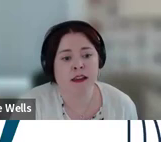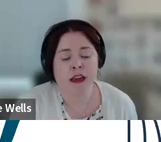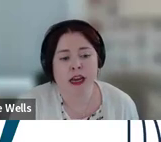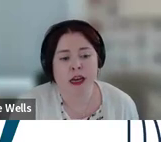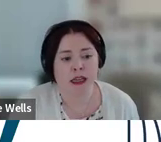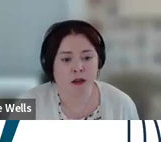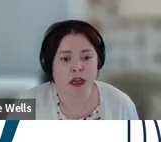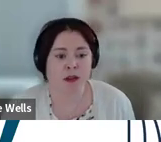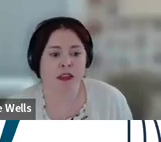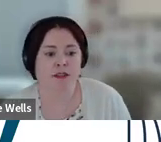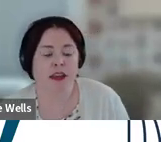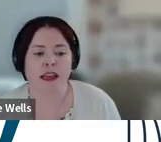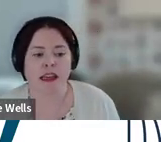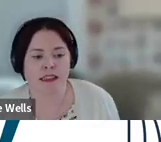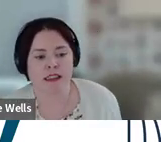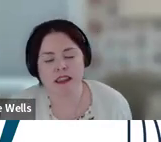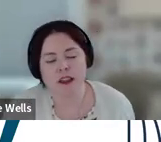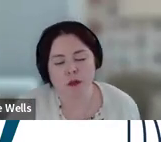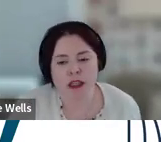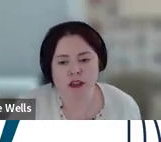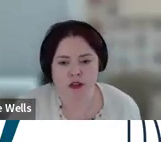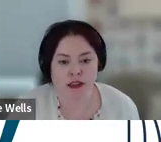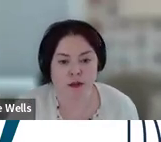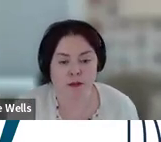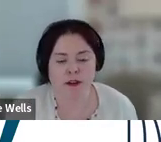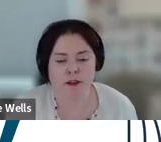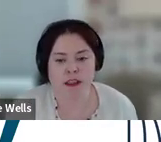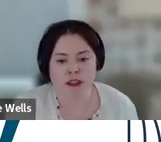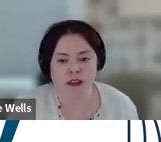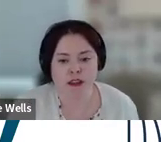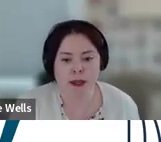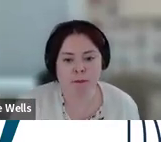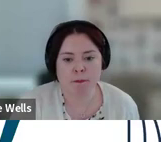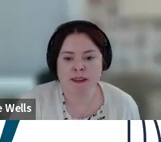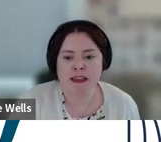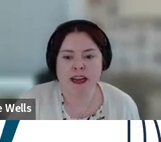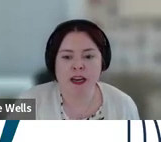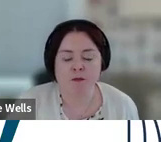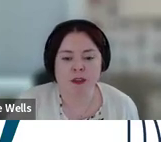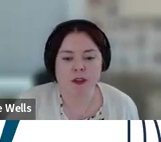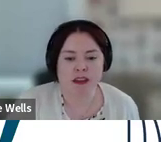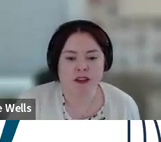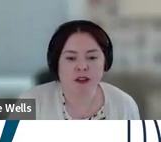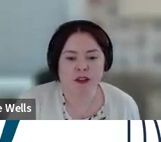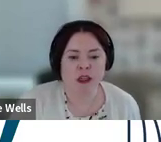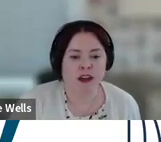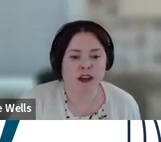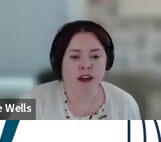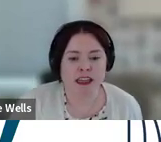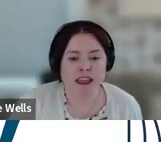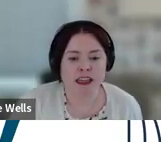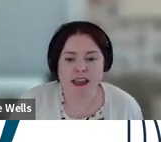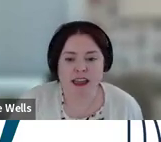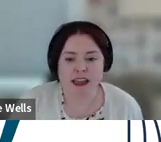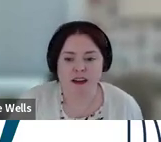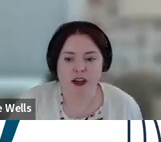United States. And I believe NACDD will be introducing themselves in just a little bit. We